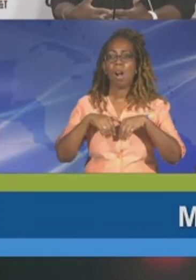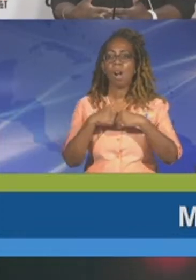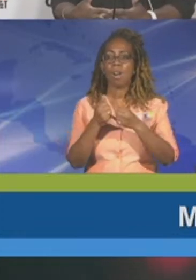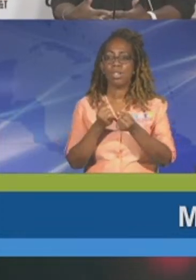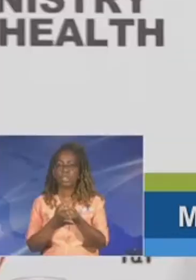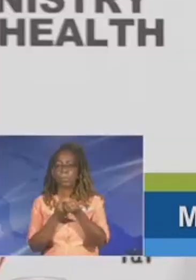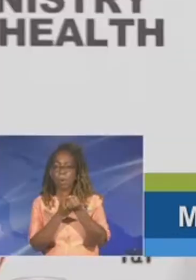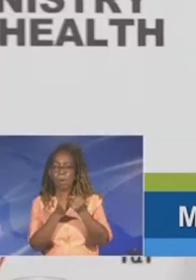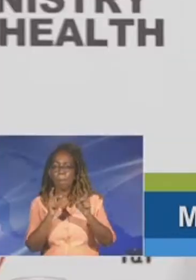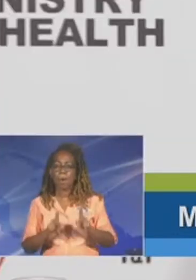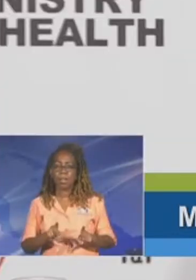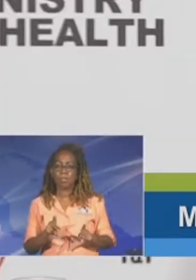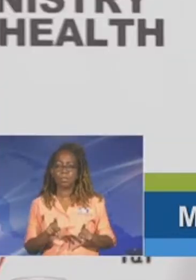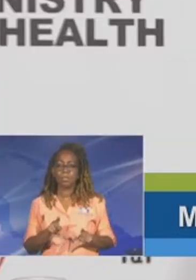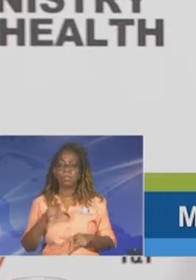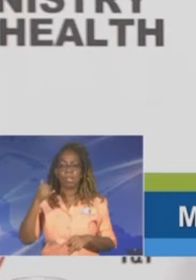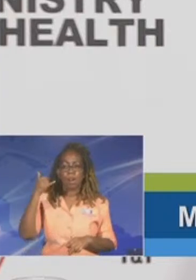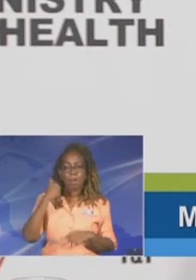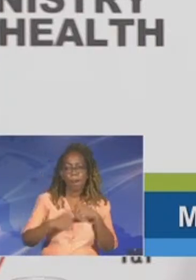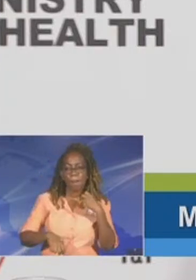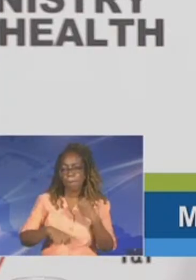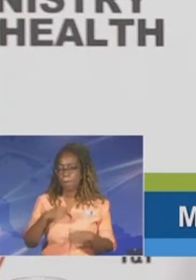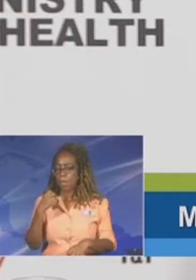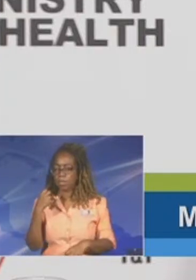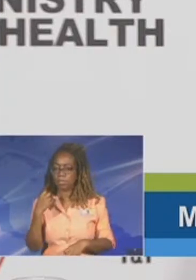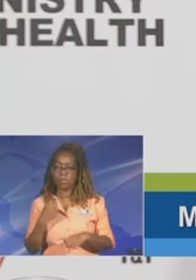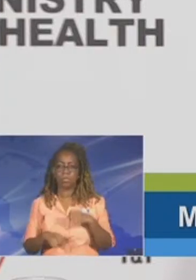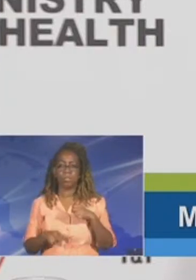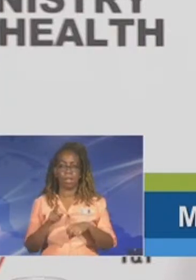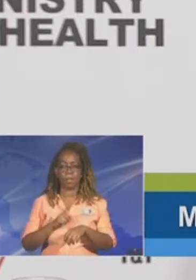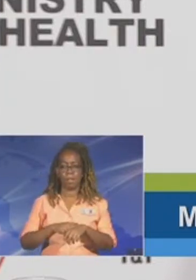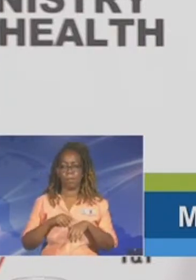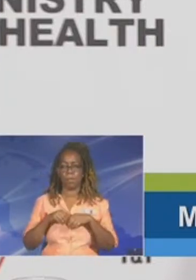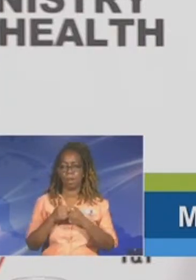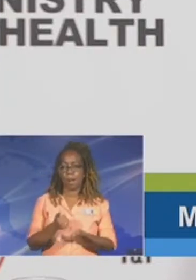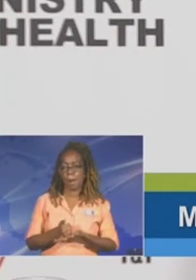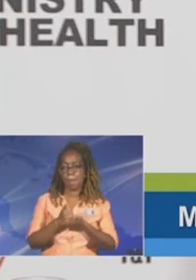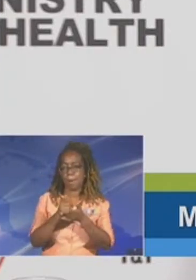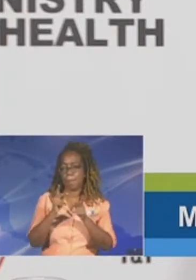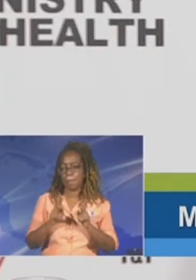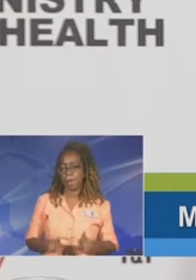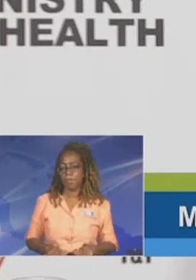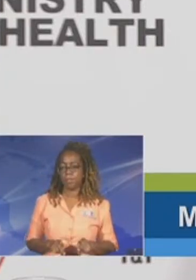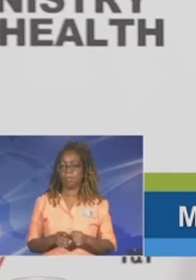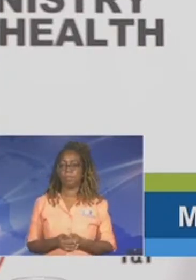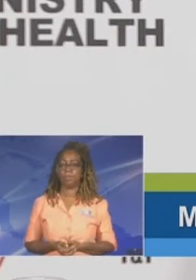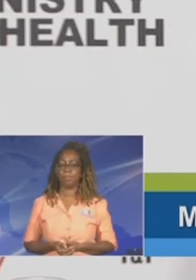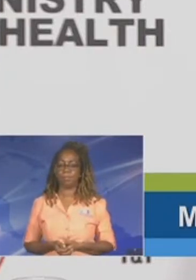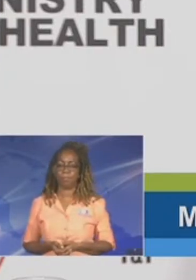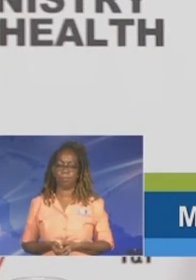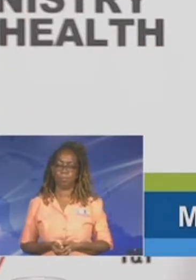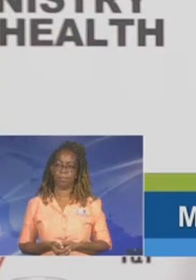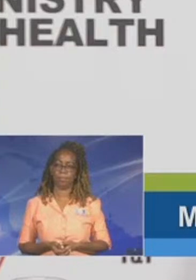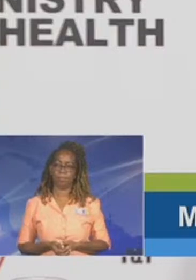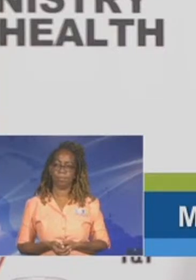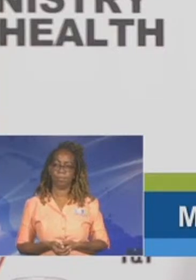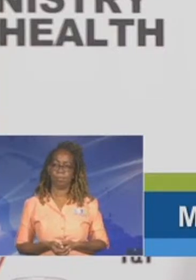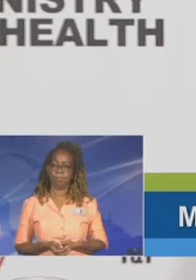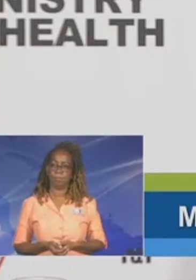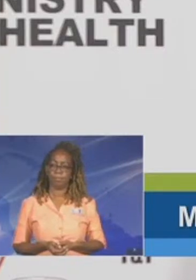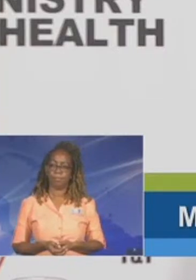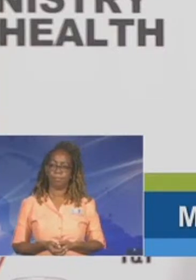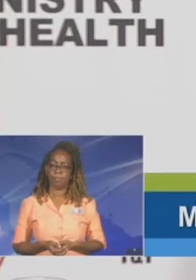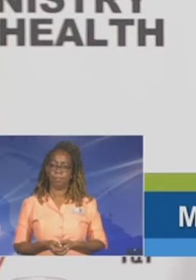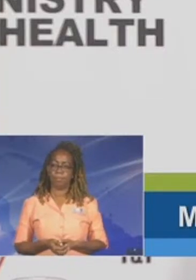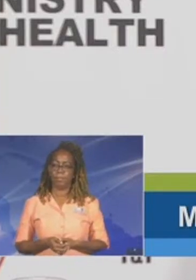someone who is going through a difficult situation or a crisis. There is also, as I mentioned before, the MH-GAP